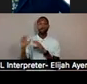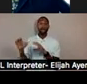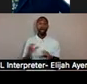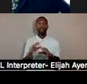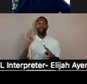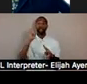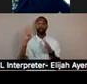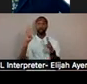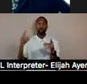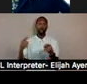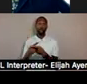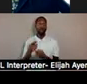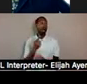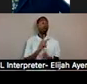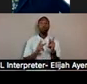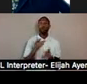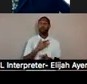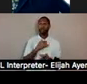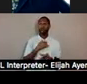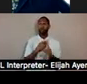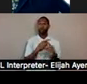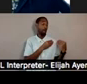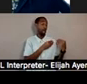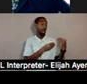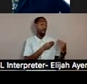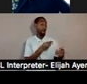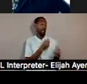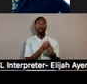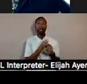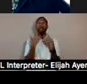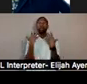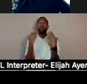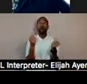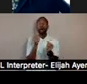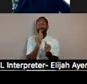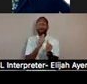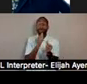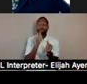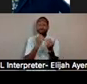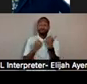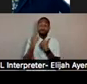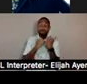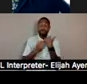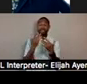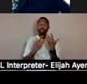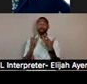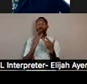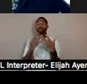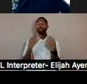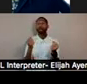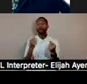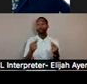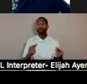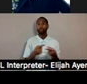created conflict. Others are feeling like we're coming from lineages that have really survived and are struggling to make it through conflict.